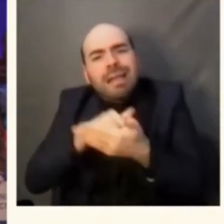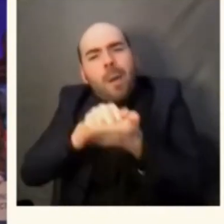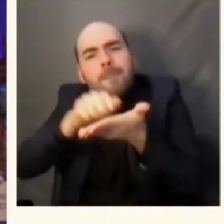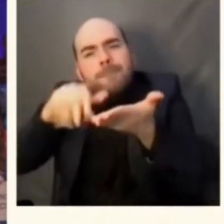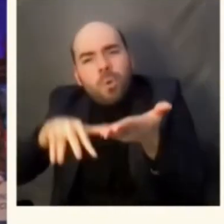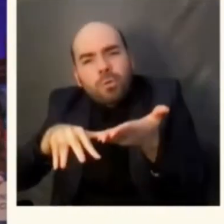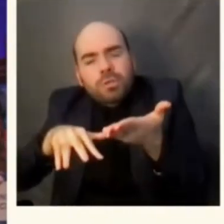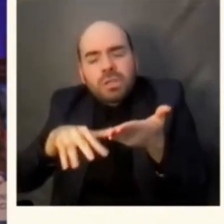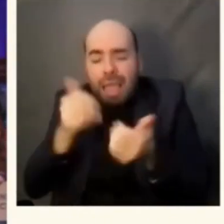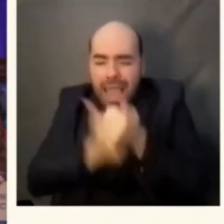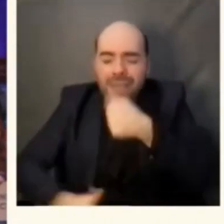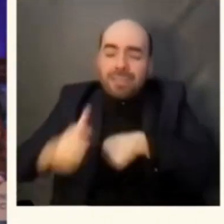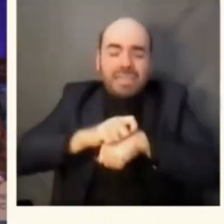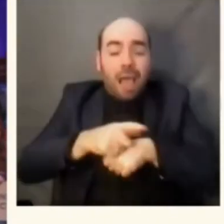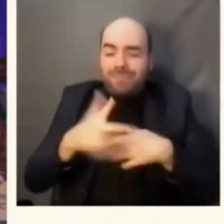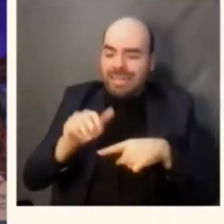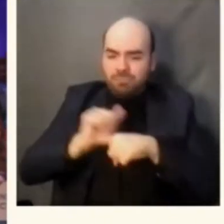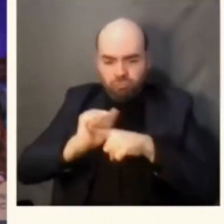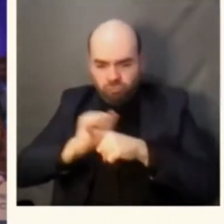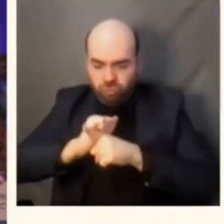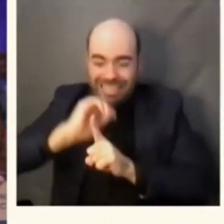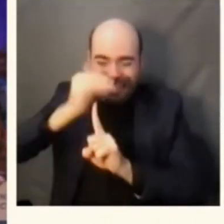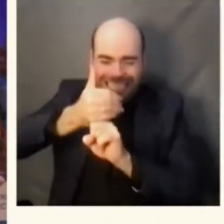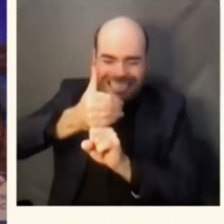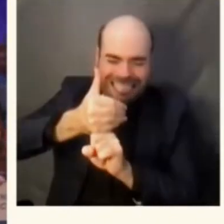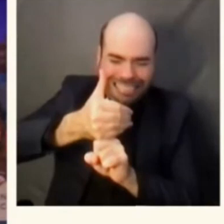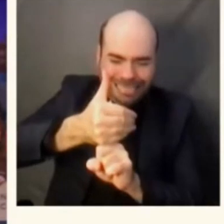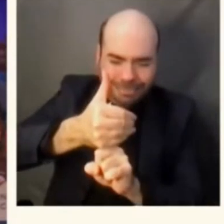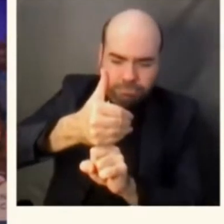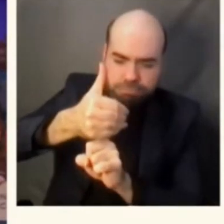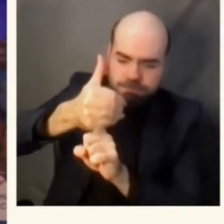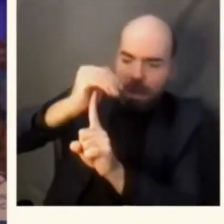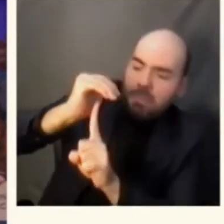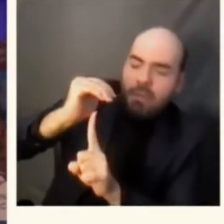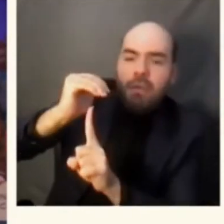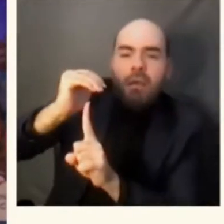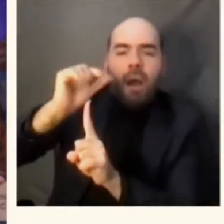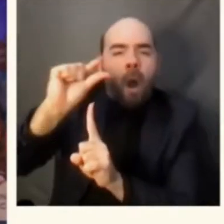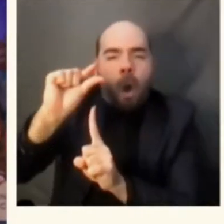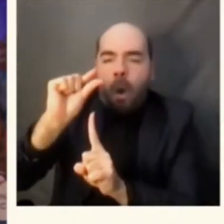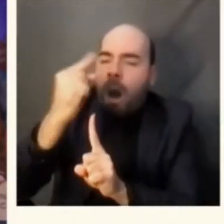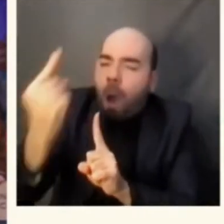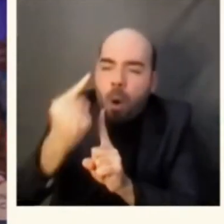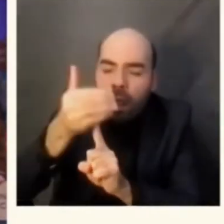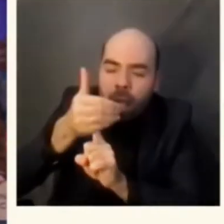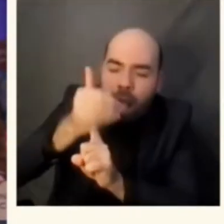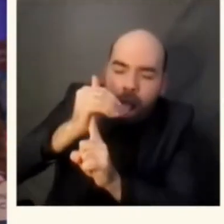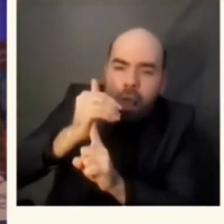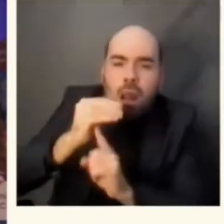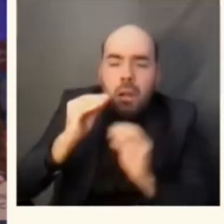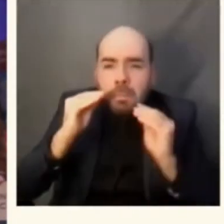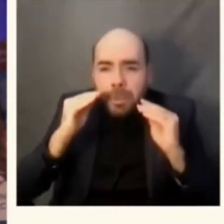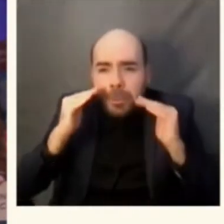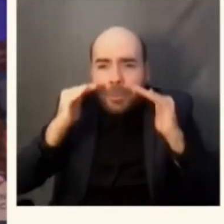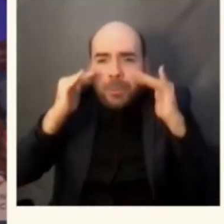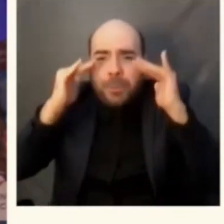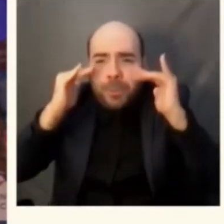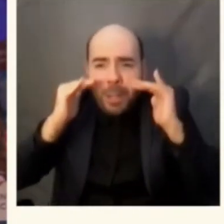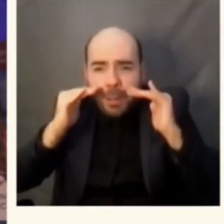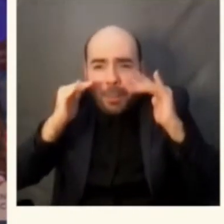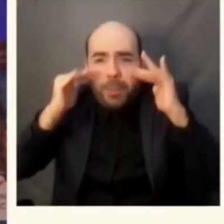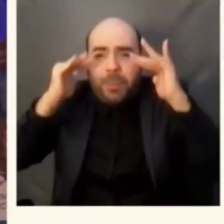crack. They'd pause to fight back the tears. We did not want this